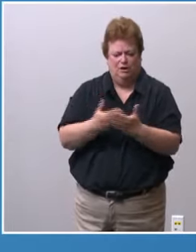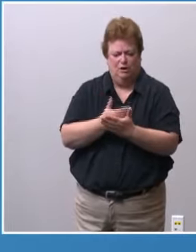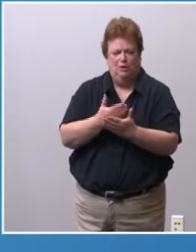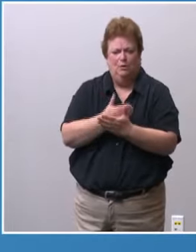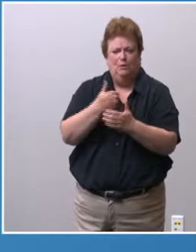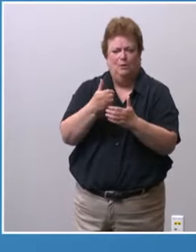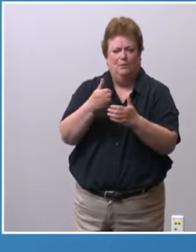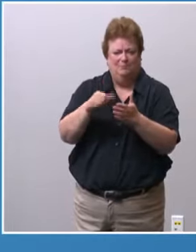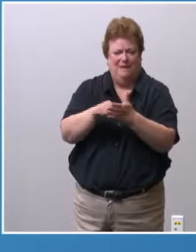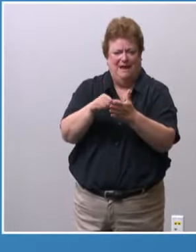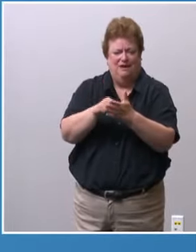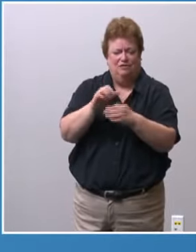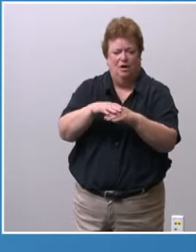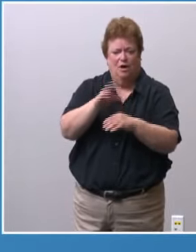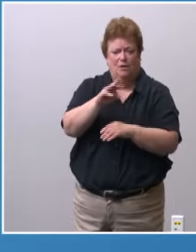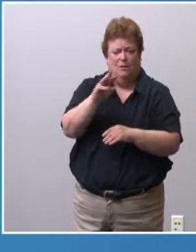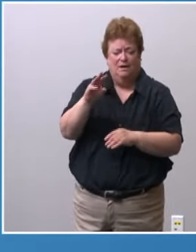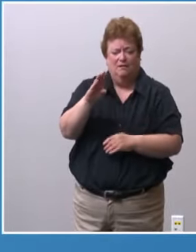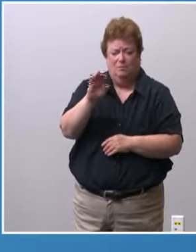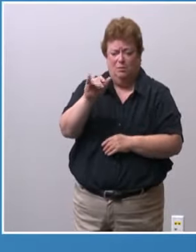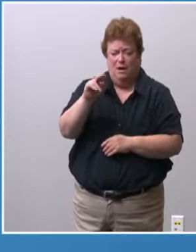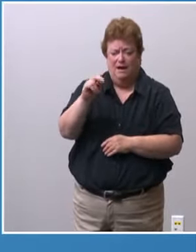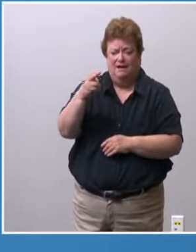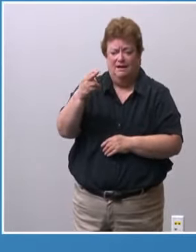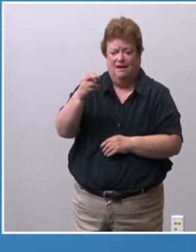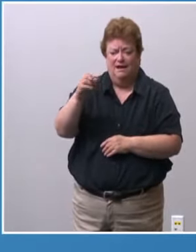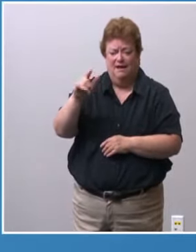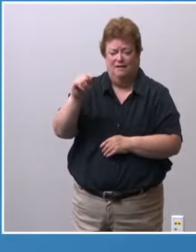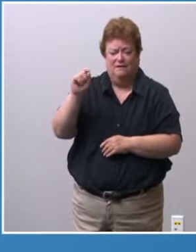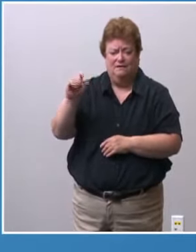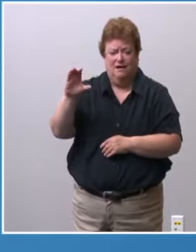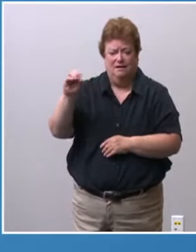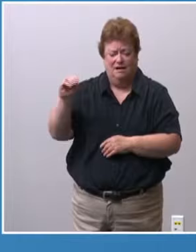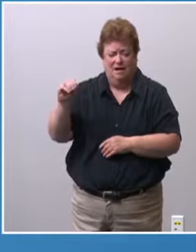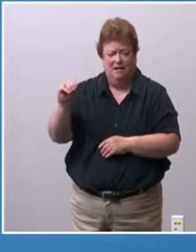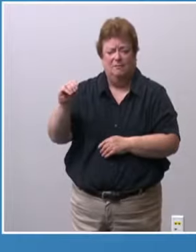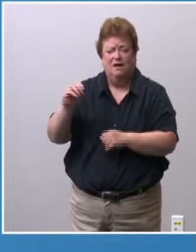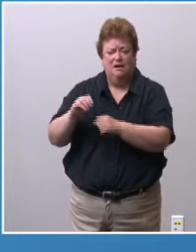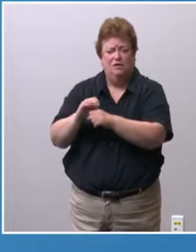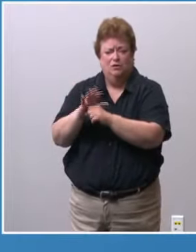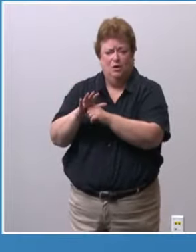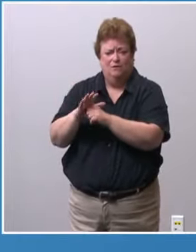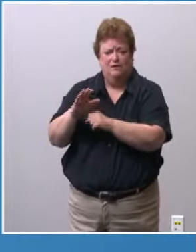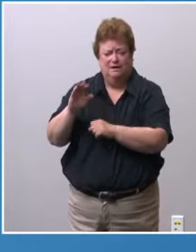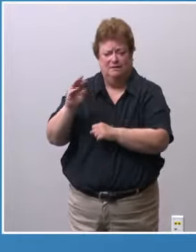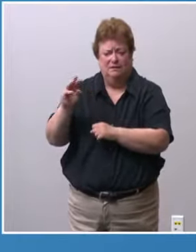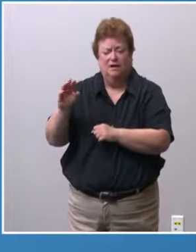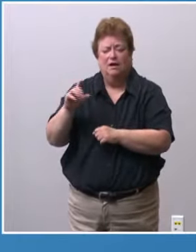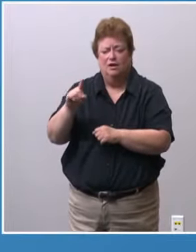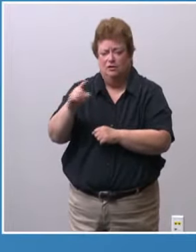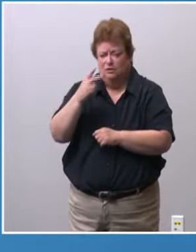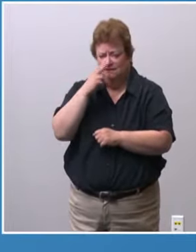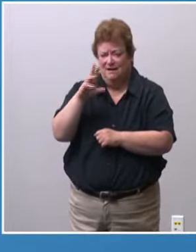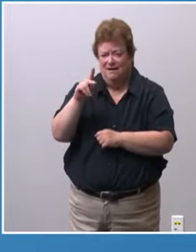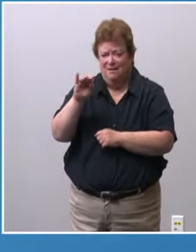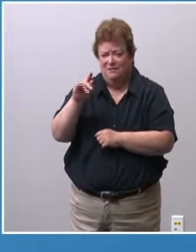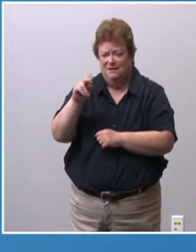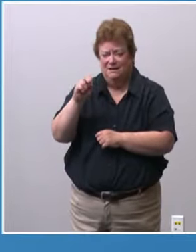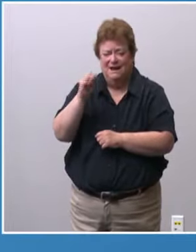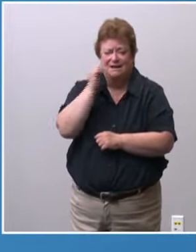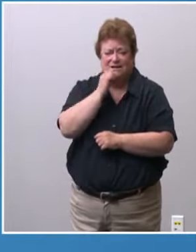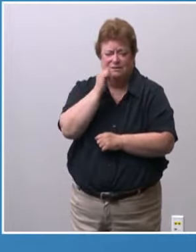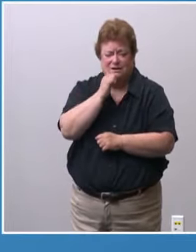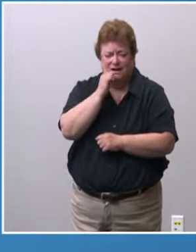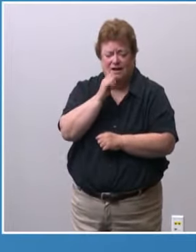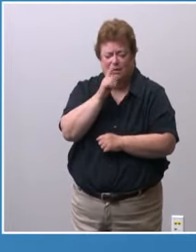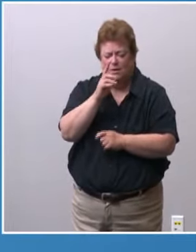our website. If you go to bryanhealth.com and our COVID website, you're going to see something that's updated daily. It's going to give you all